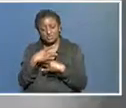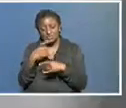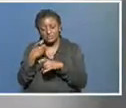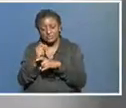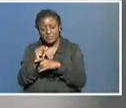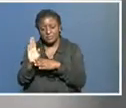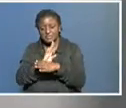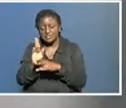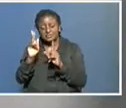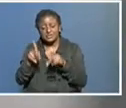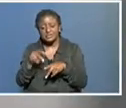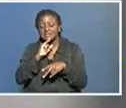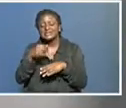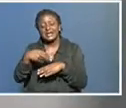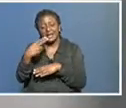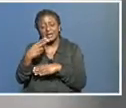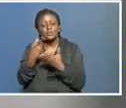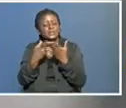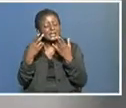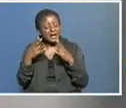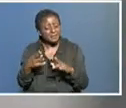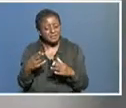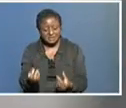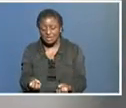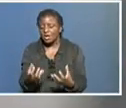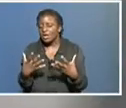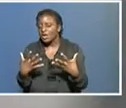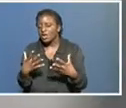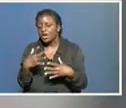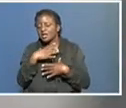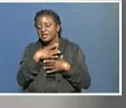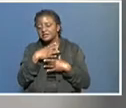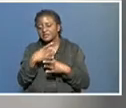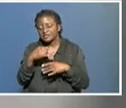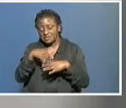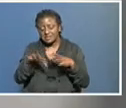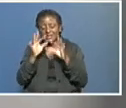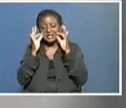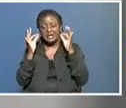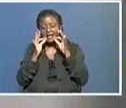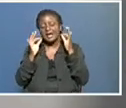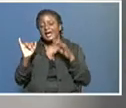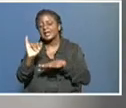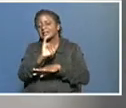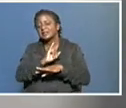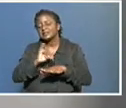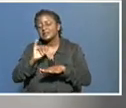What's happening is there's a lot of interest in Cat Island, particularly